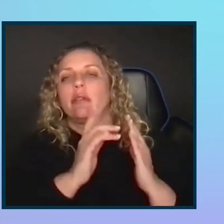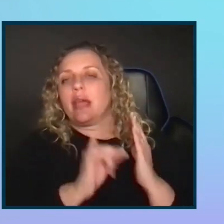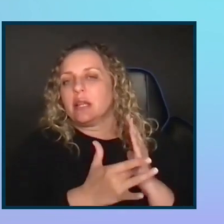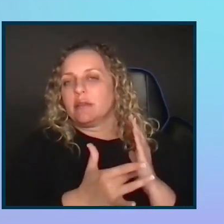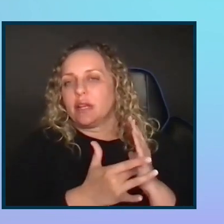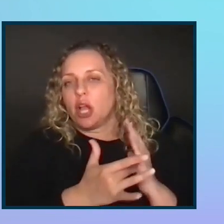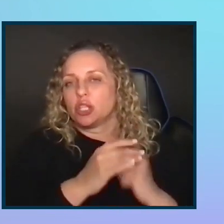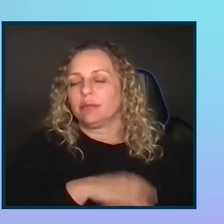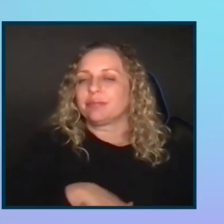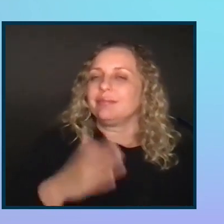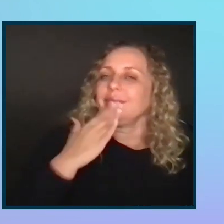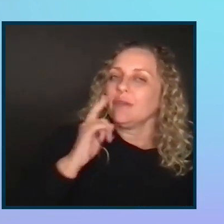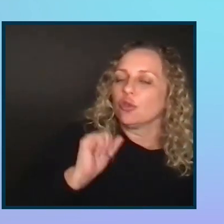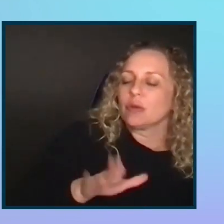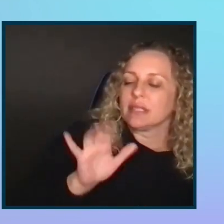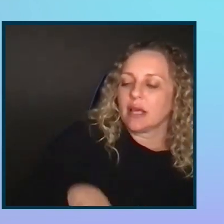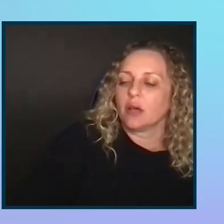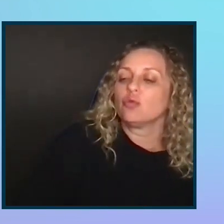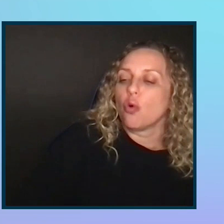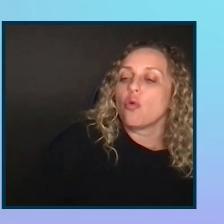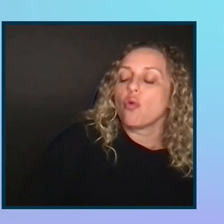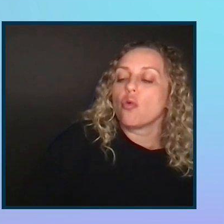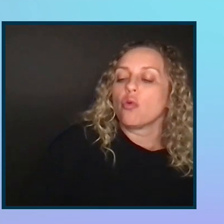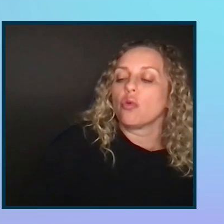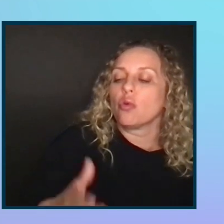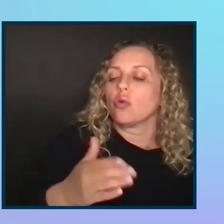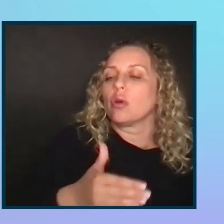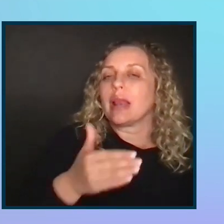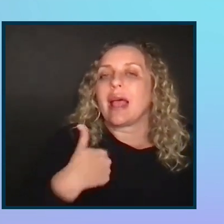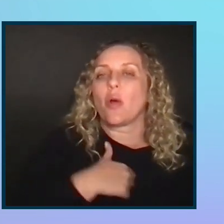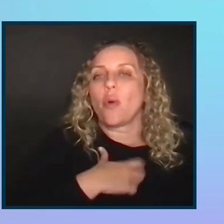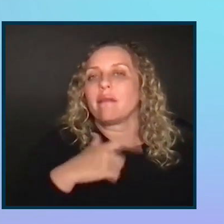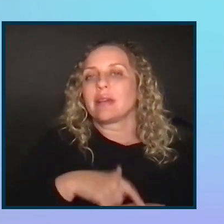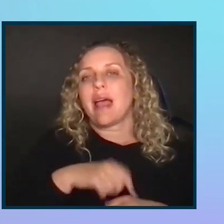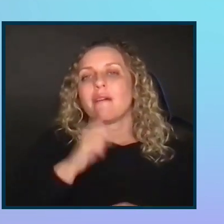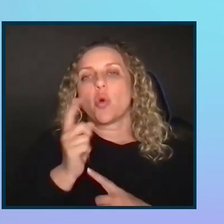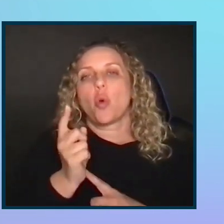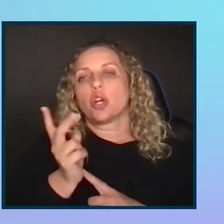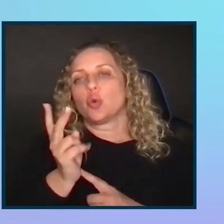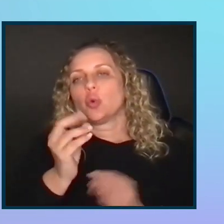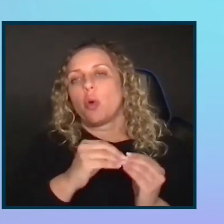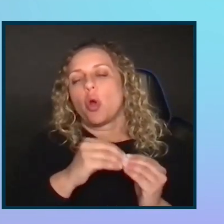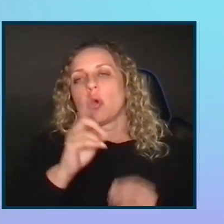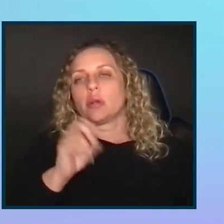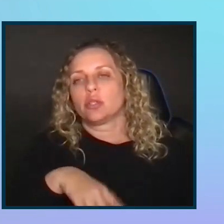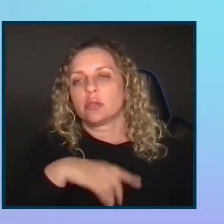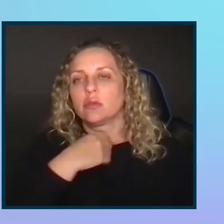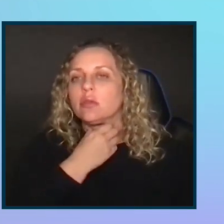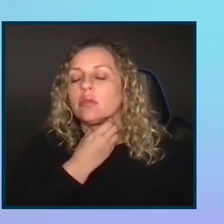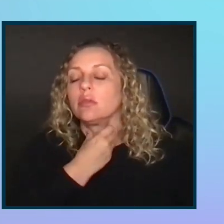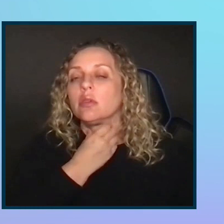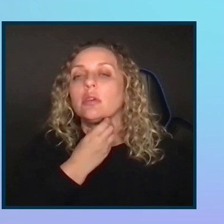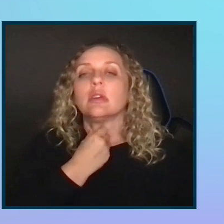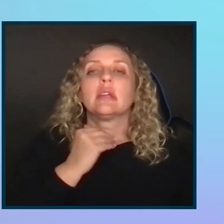Great, thank you for addressing that. So next up, and we probably have time for about 1 or 2 more questions. The